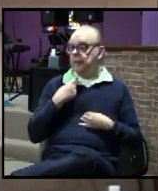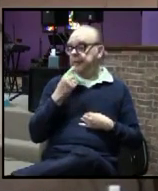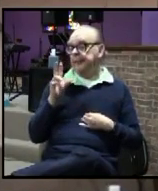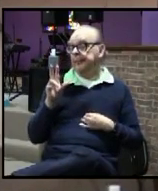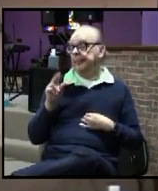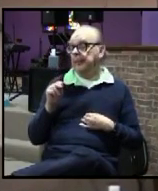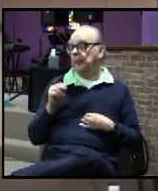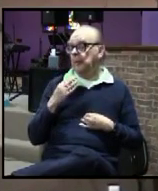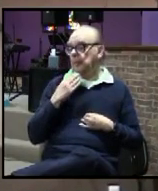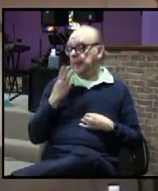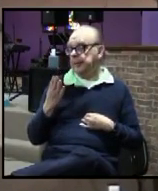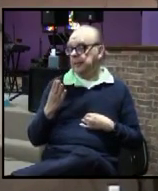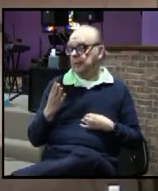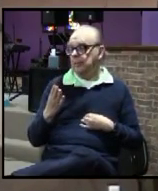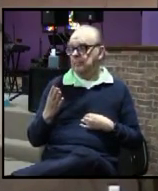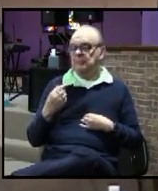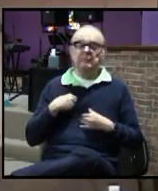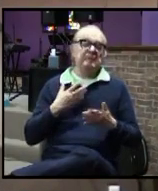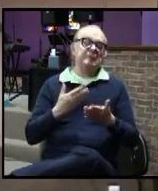yeah, thanks.